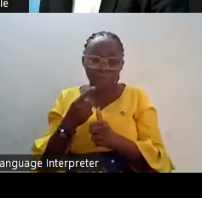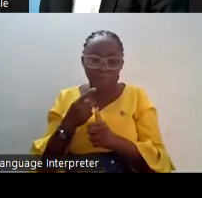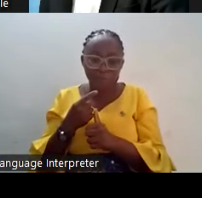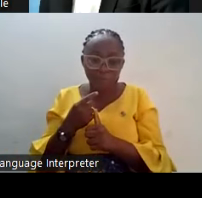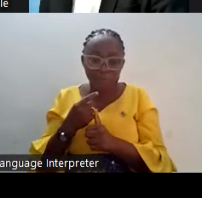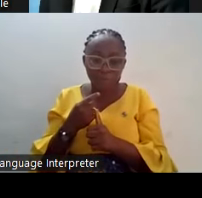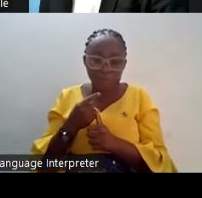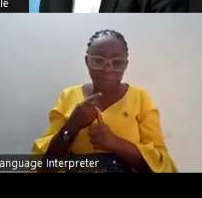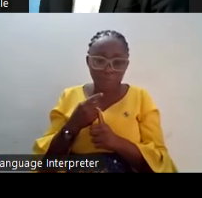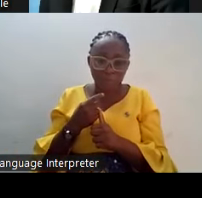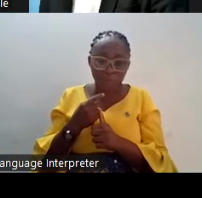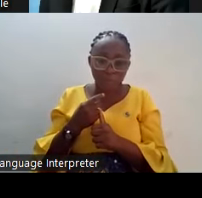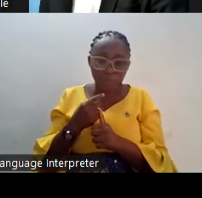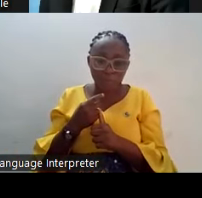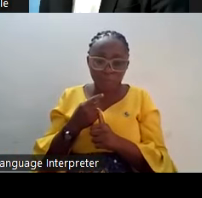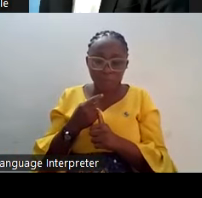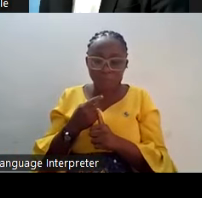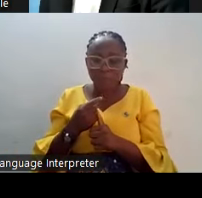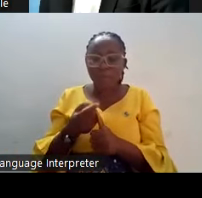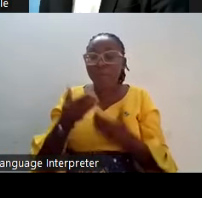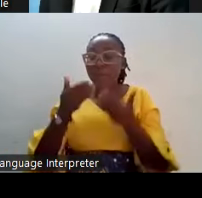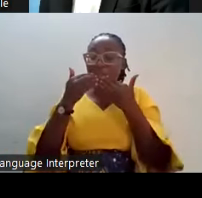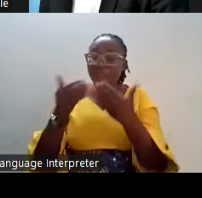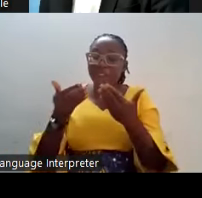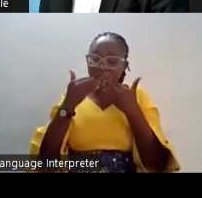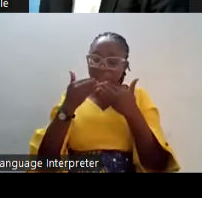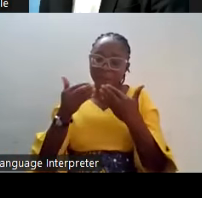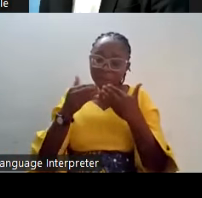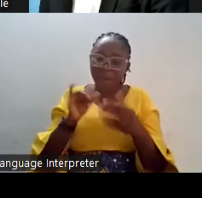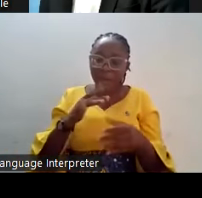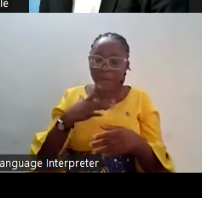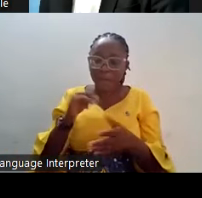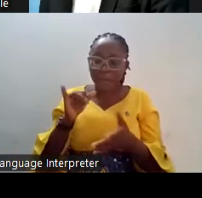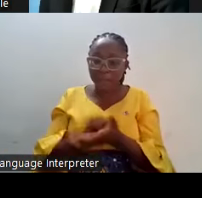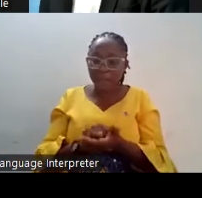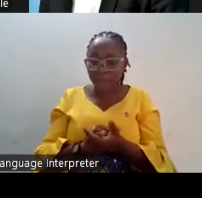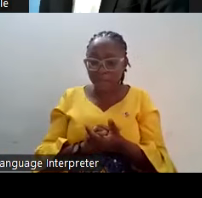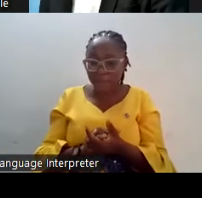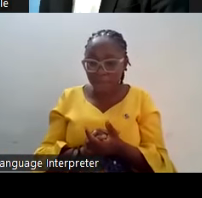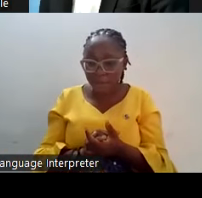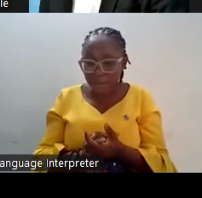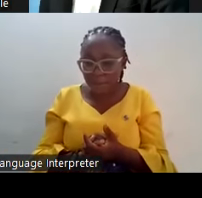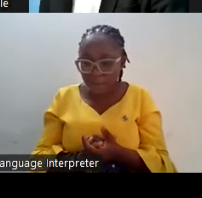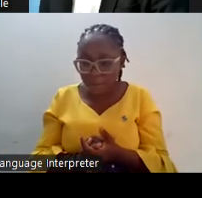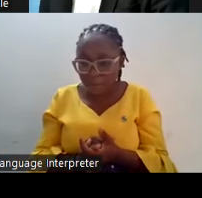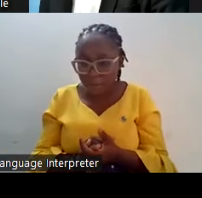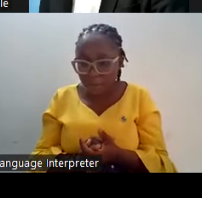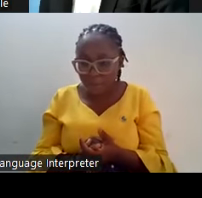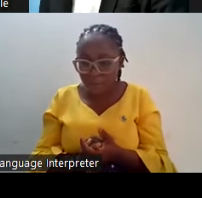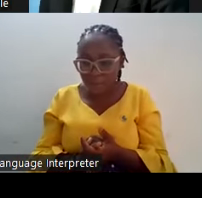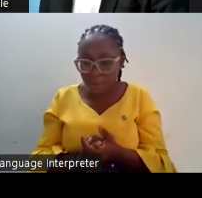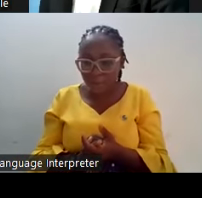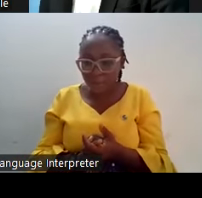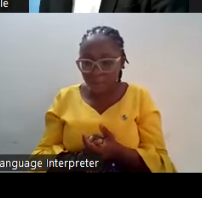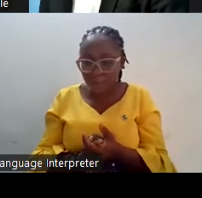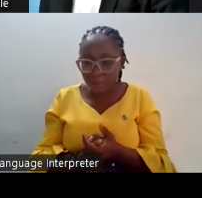Agree, disagree, I like that. Thank you. Folks, it's also answering in the chat. Yeah, we have disagree in the chat